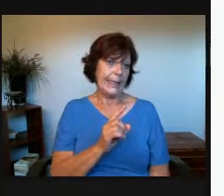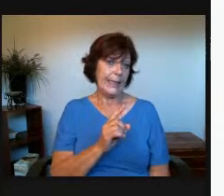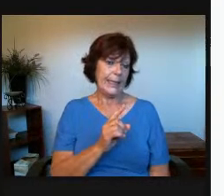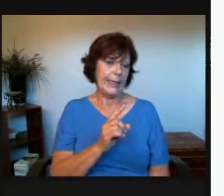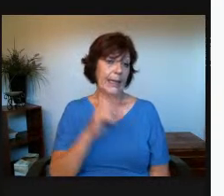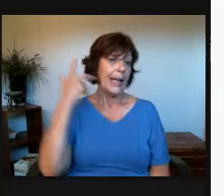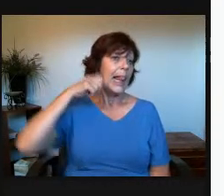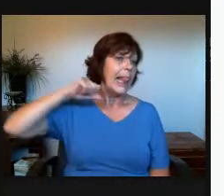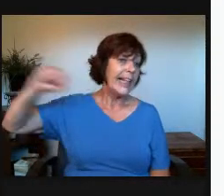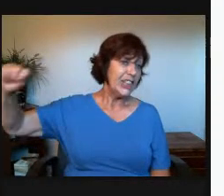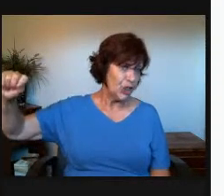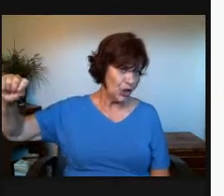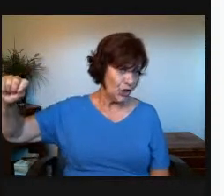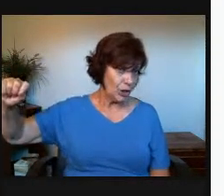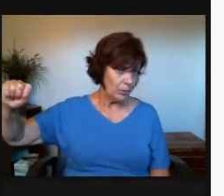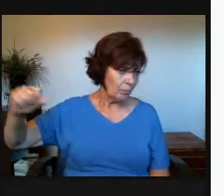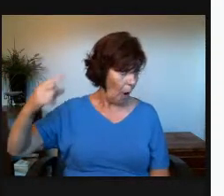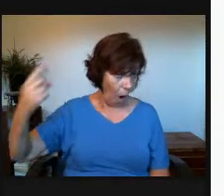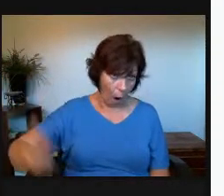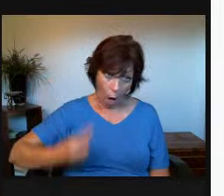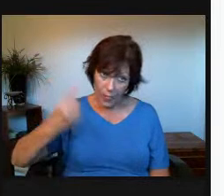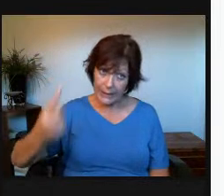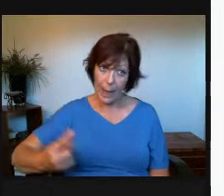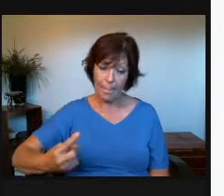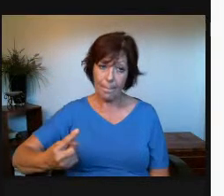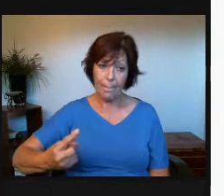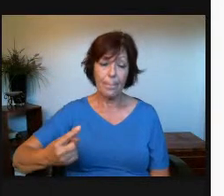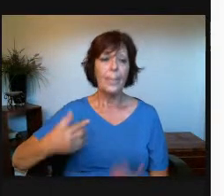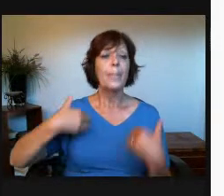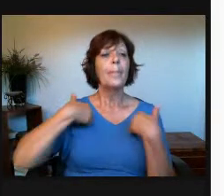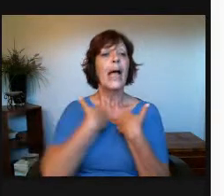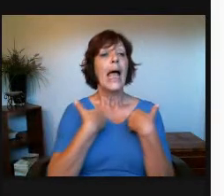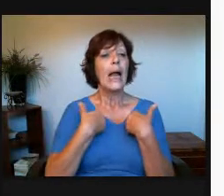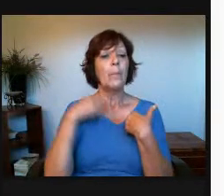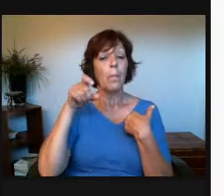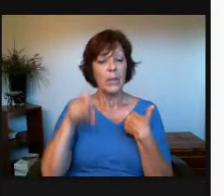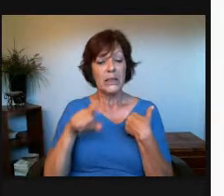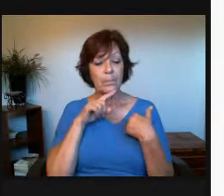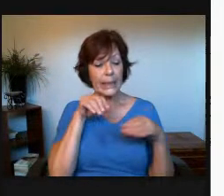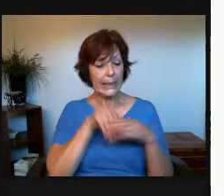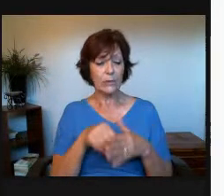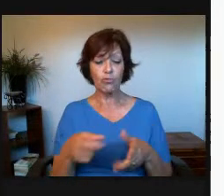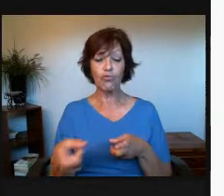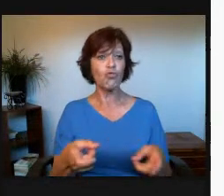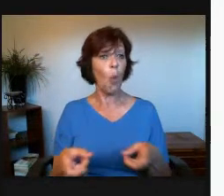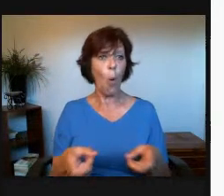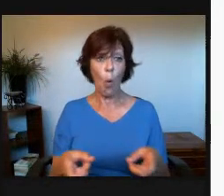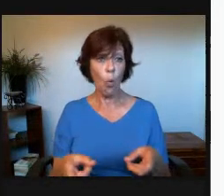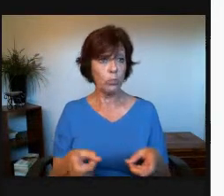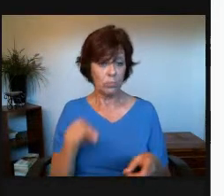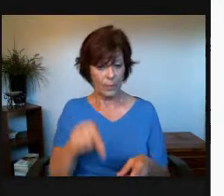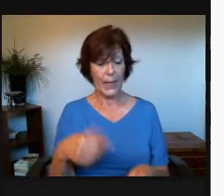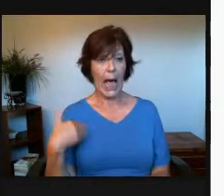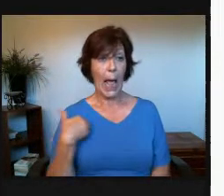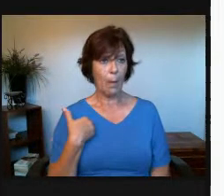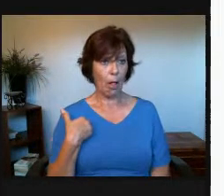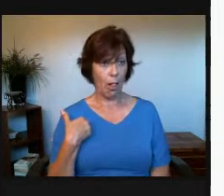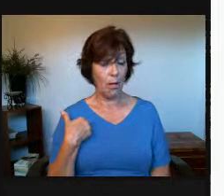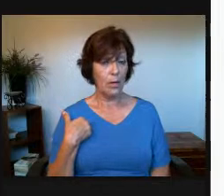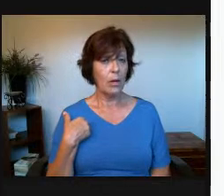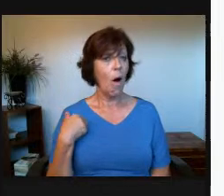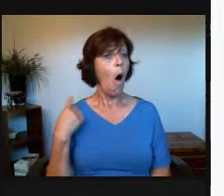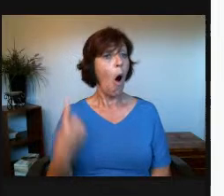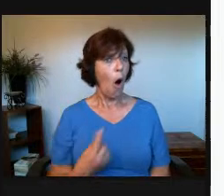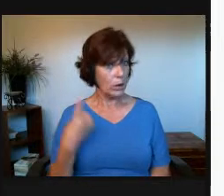leashed at all times. The animal must be in control. The handler must be in control of that animal at